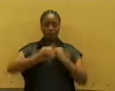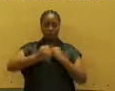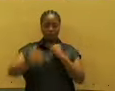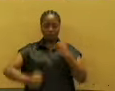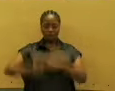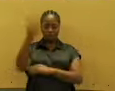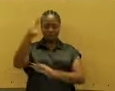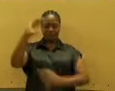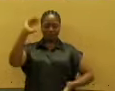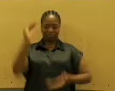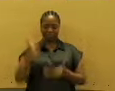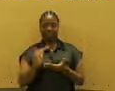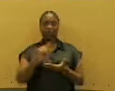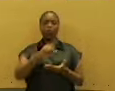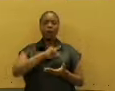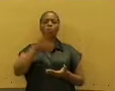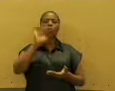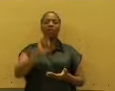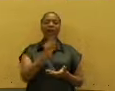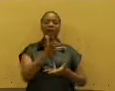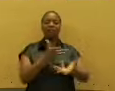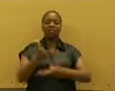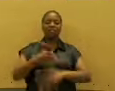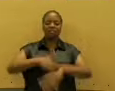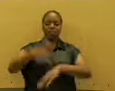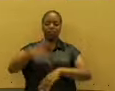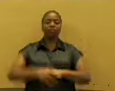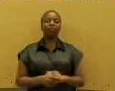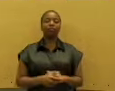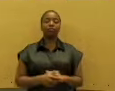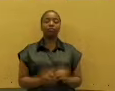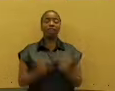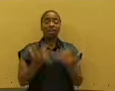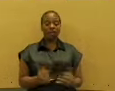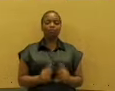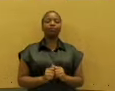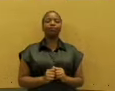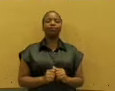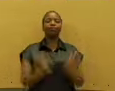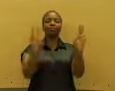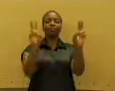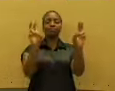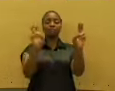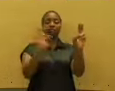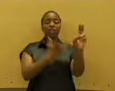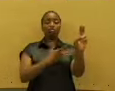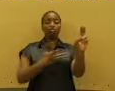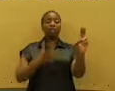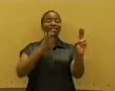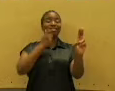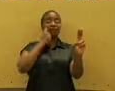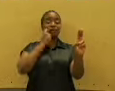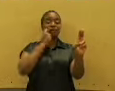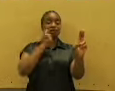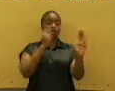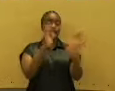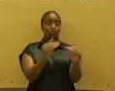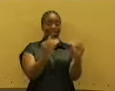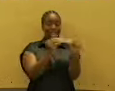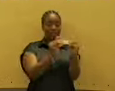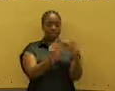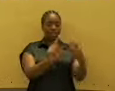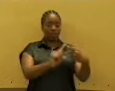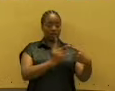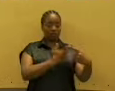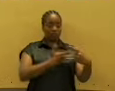for more engagement. So with gender justice, gender refers to the characteristics of women, men, girls and boys that are